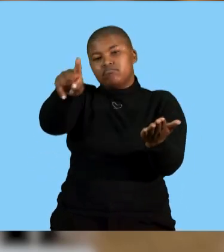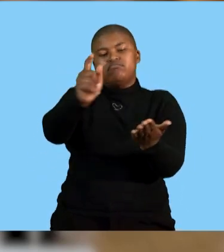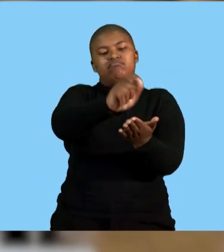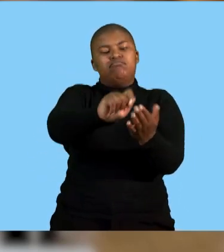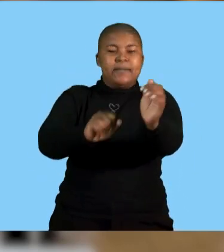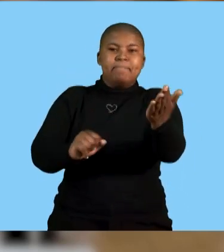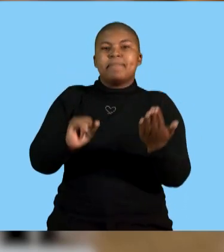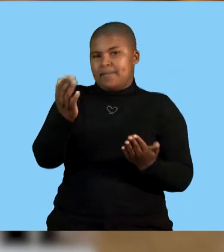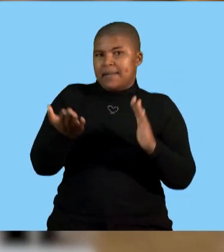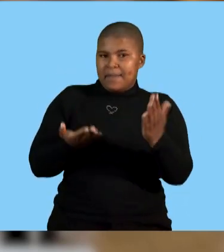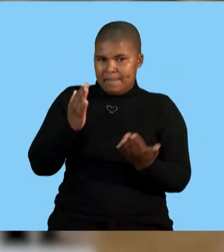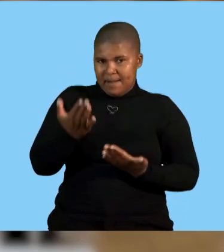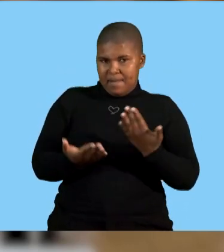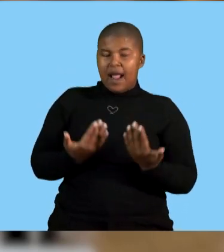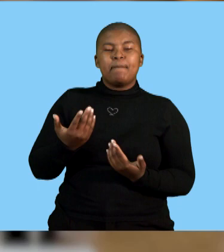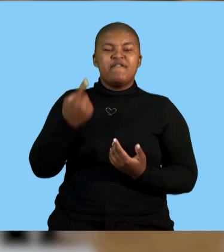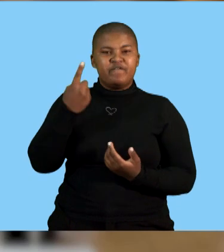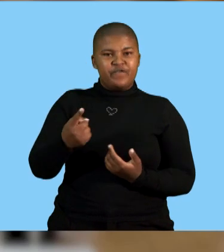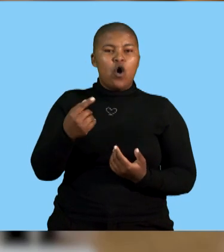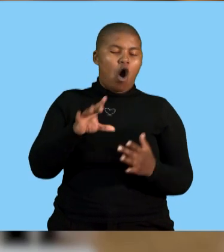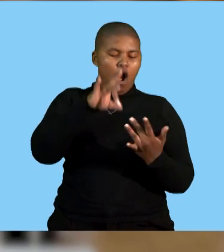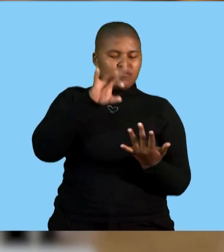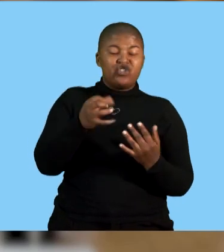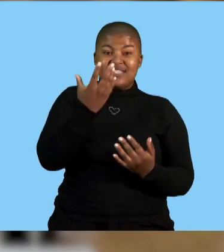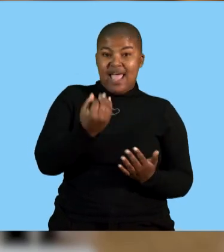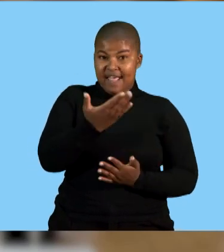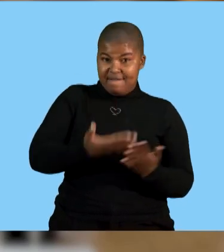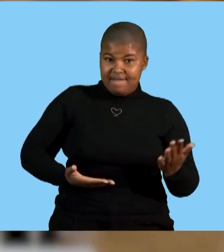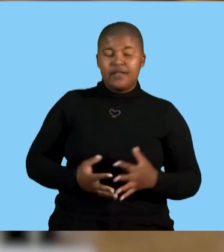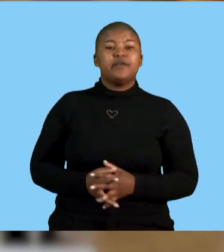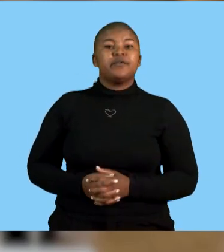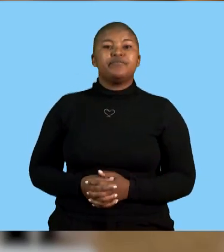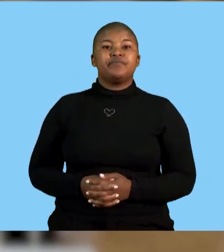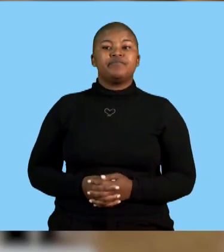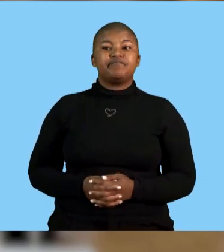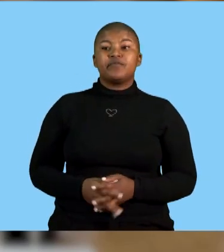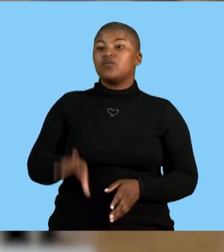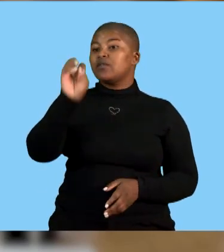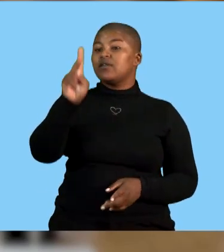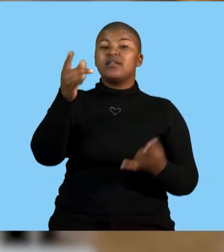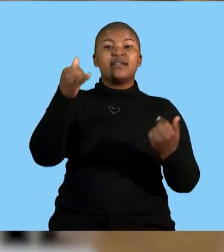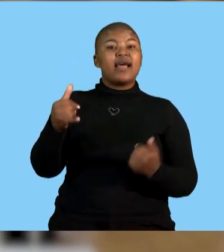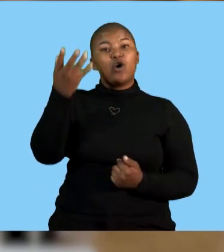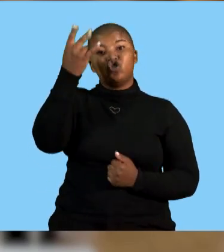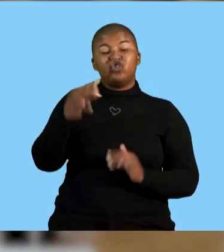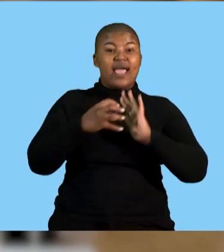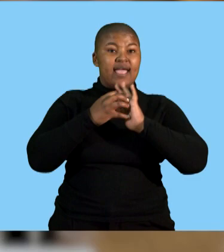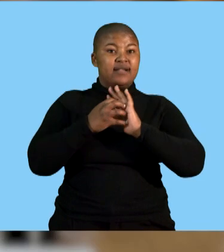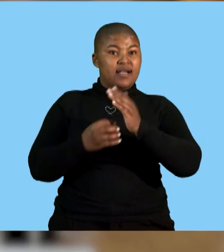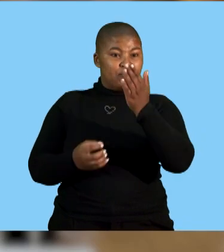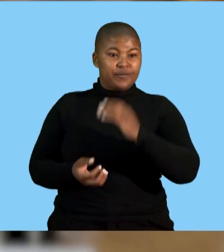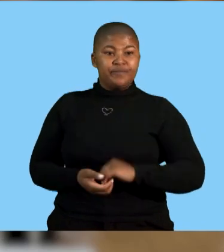answering questions using the provided options on the questionnaire. Now let us look at